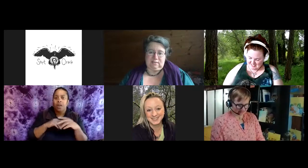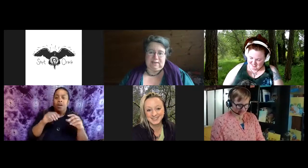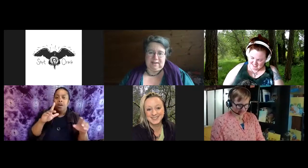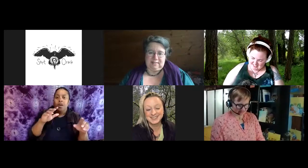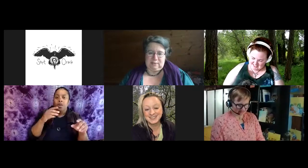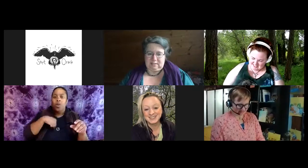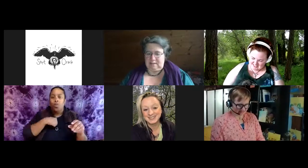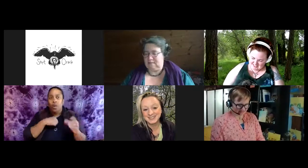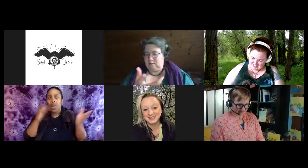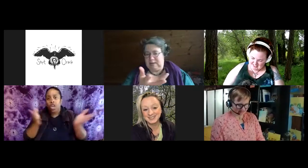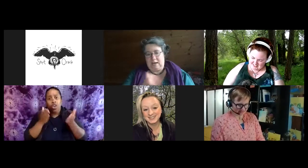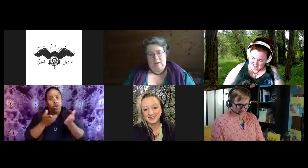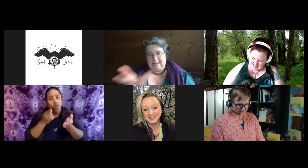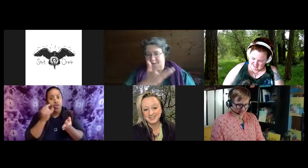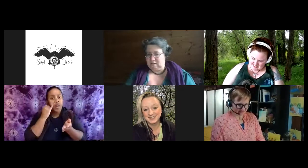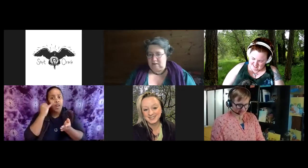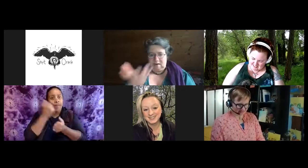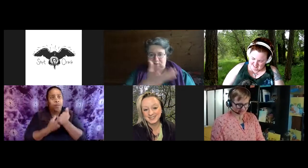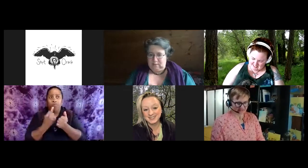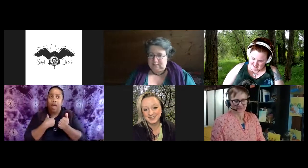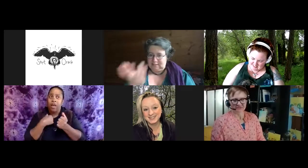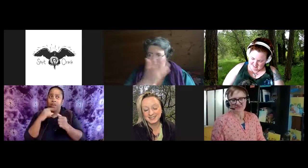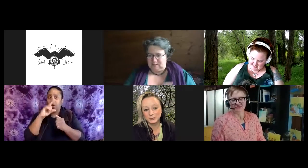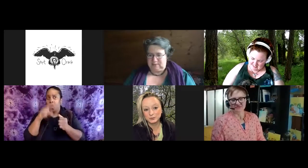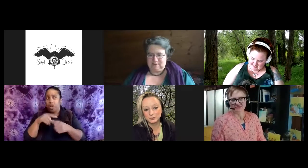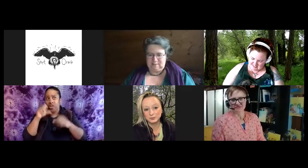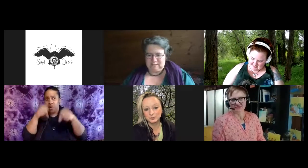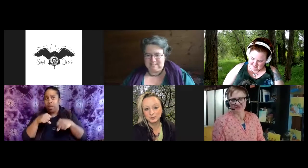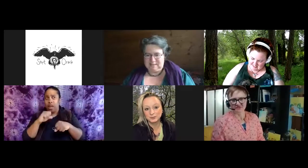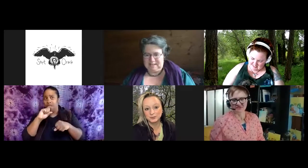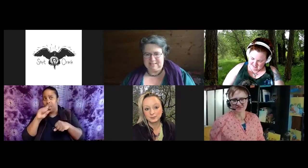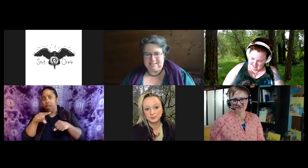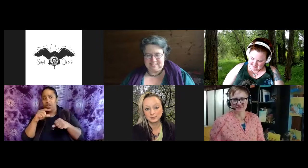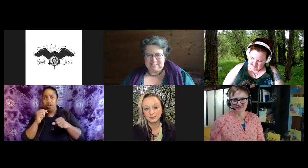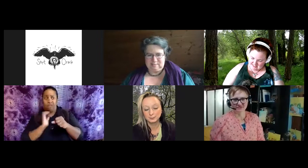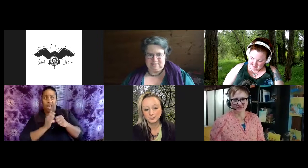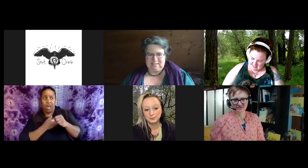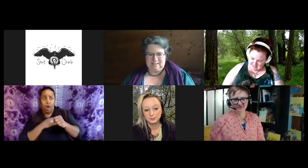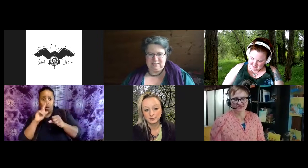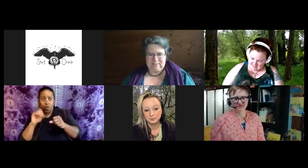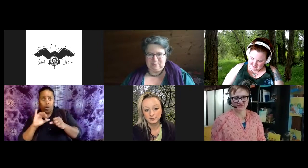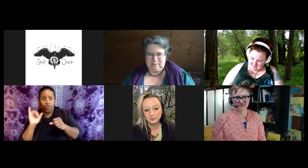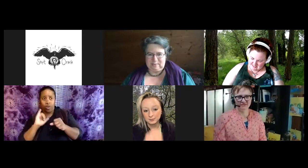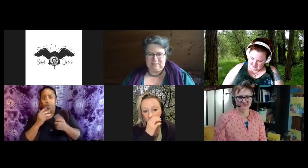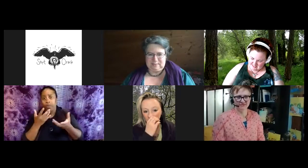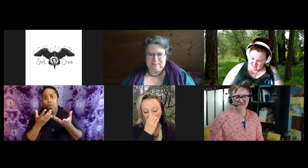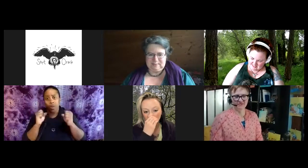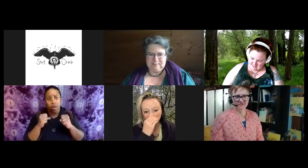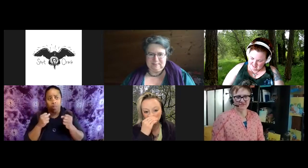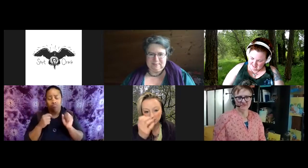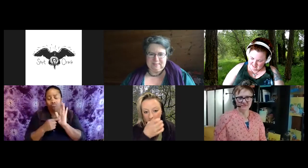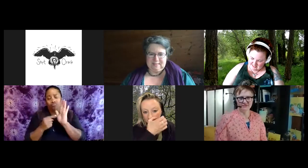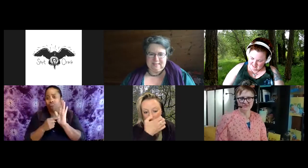encourage you if anyone has a question. And so we all can answer our own questions too, if we don't have questions coming in, just as a demonstration of like what we do.